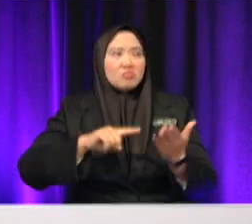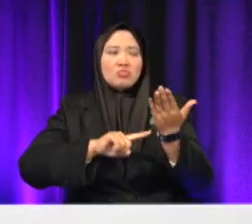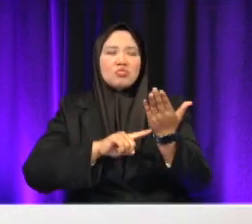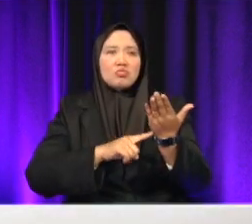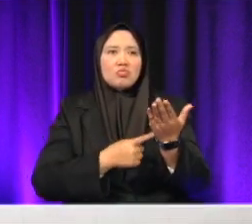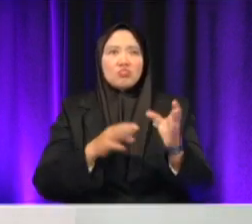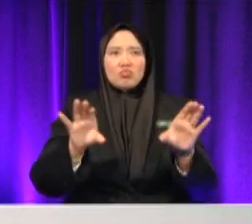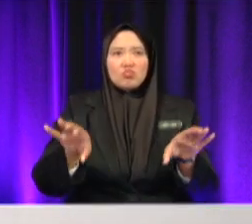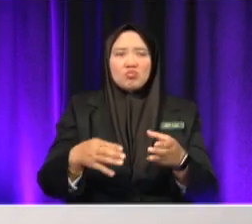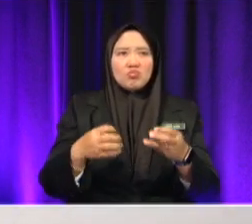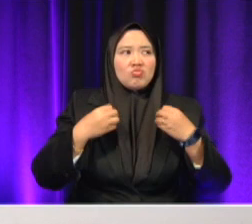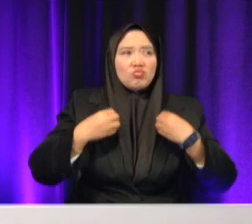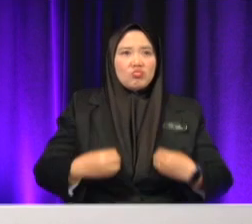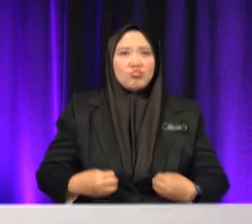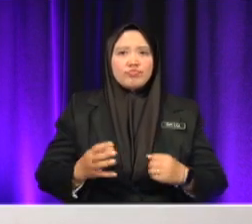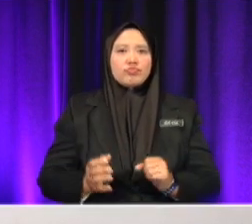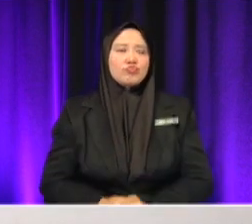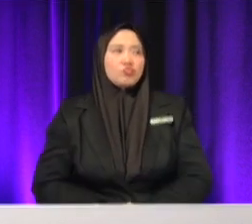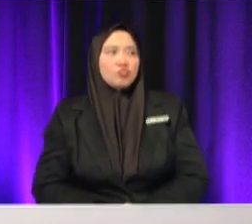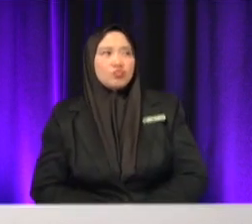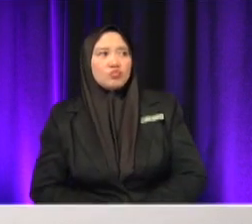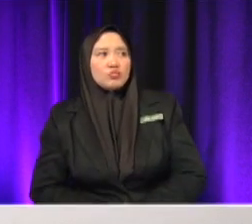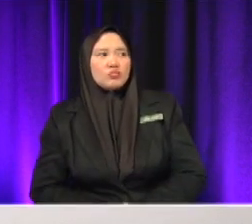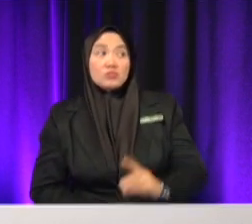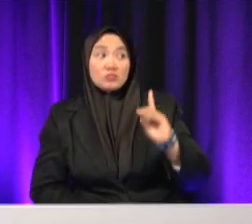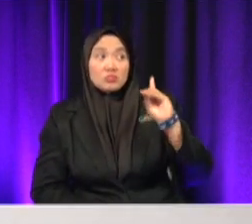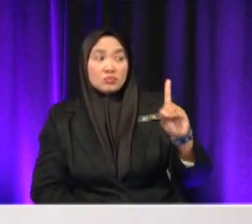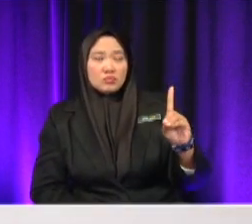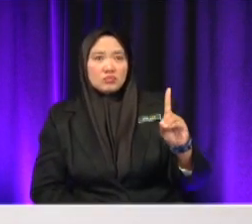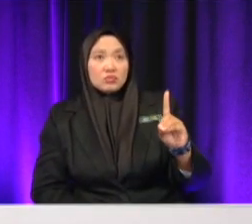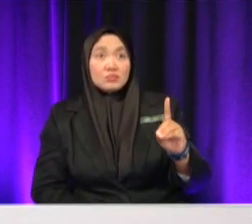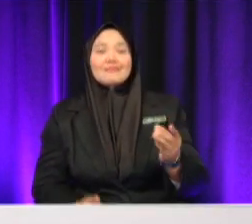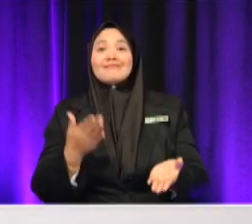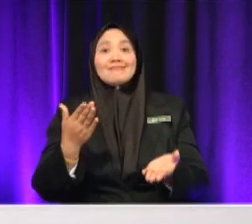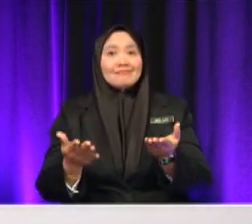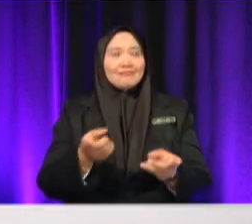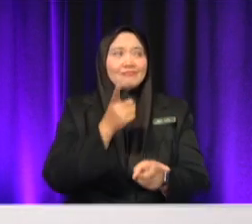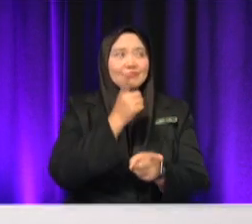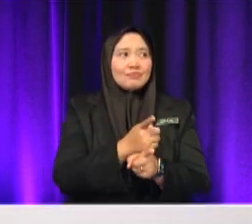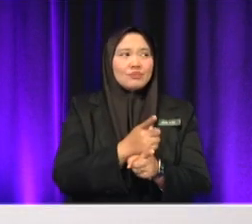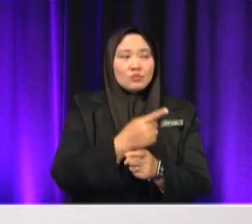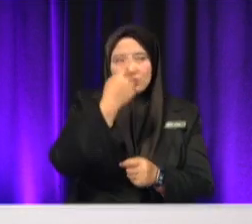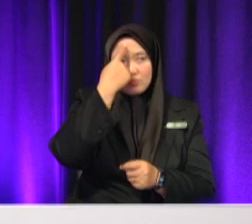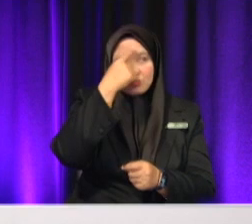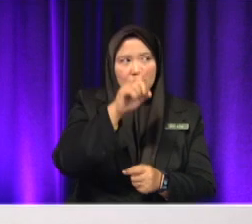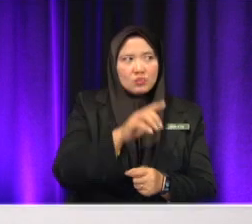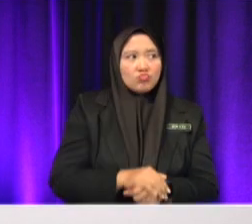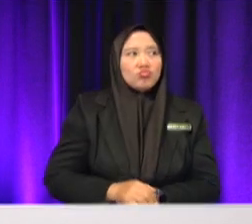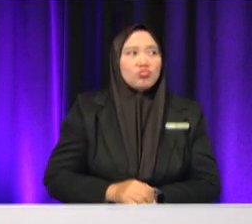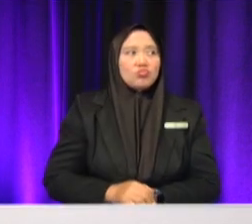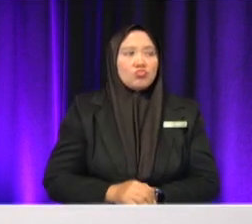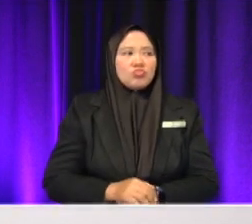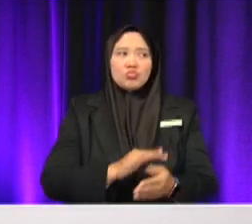I think D is the answer because based on the article, there are several parts that encourage us to get involved in